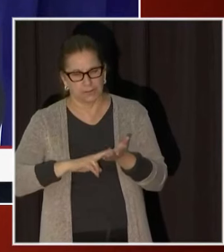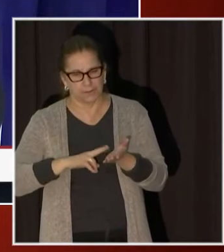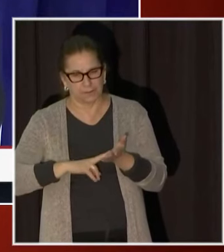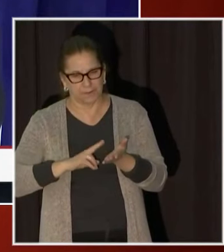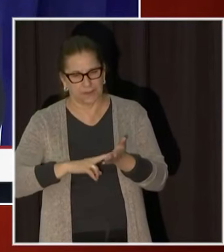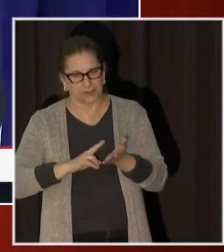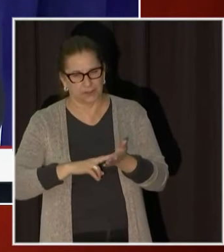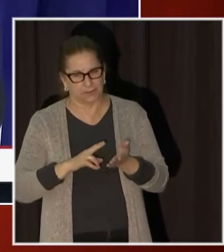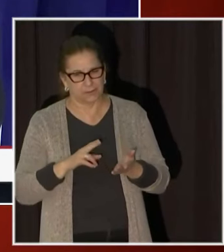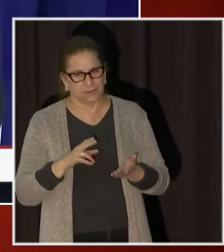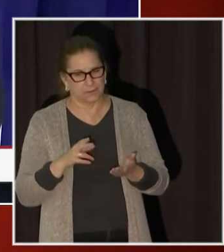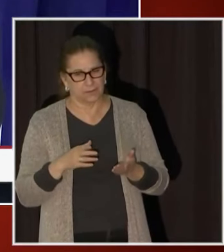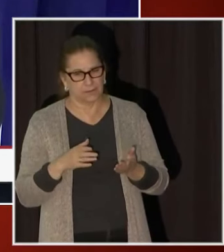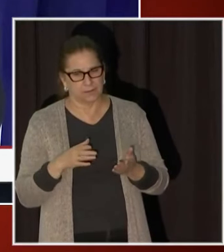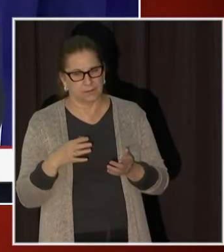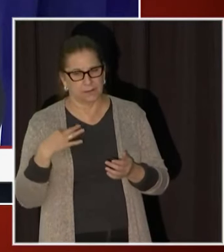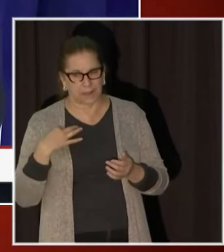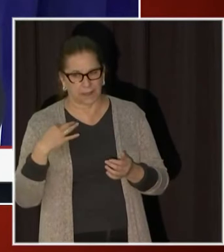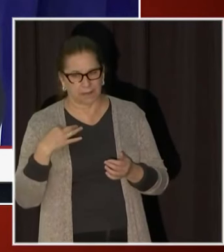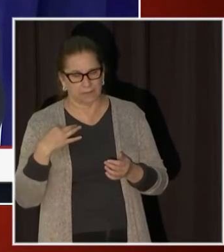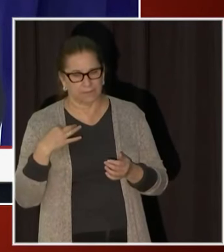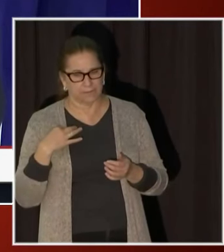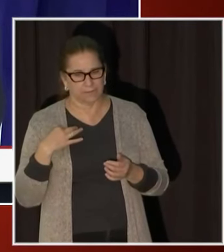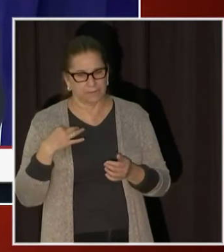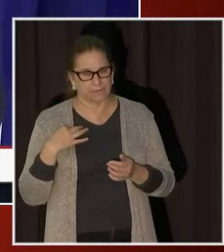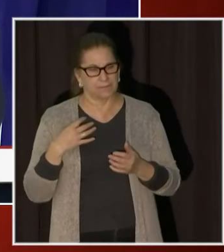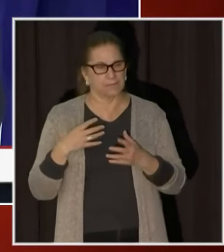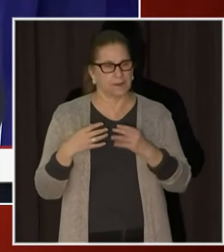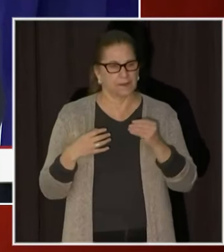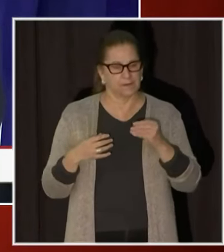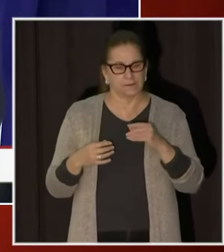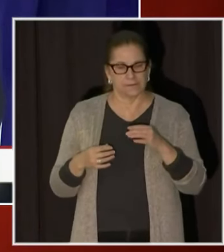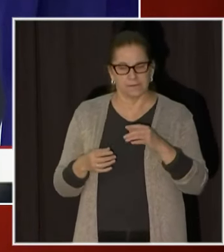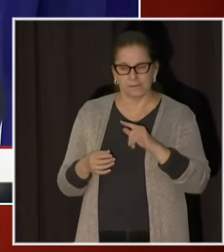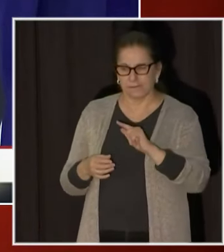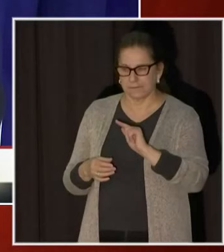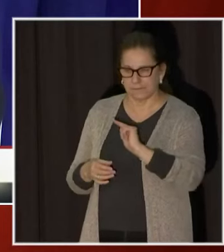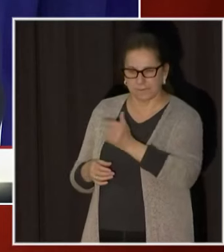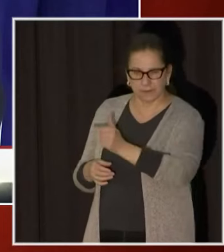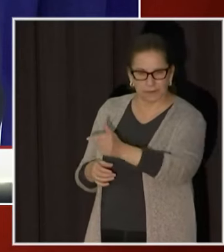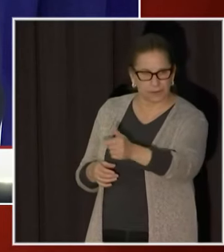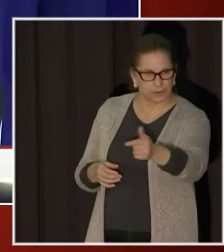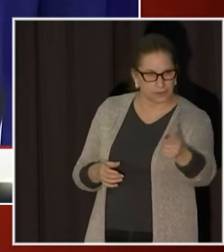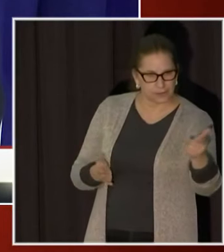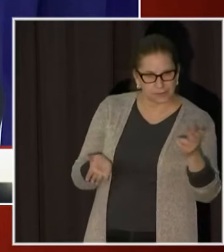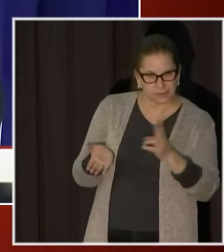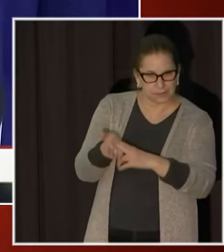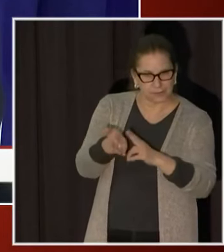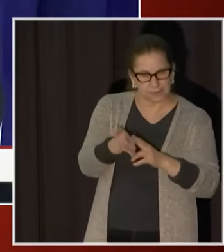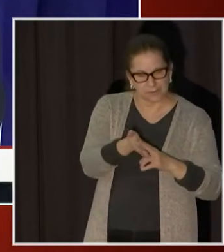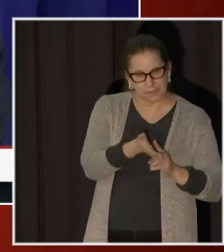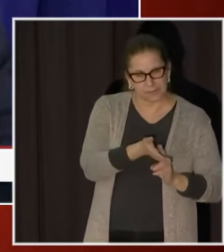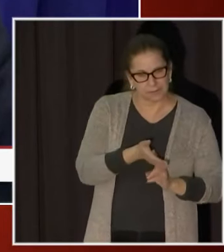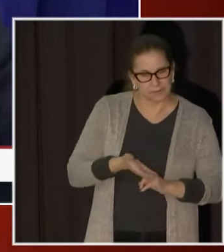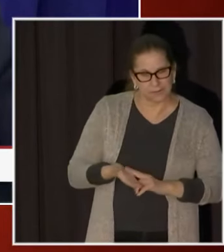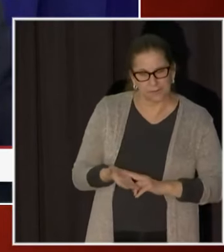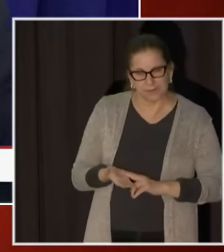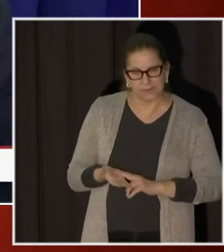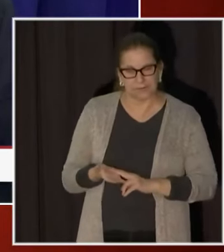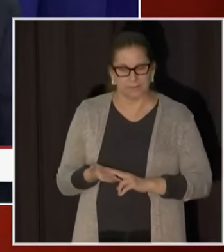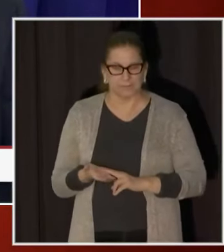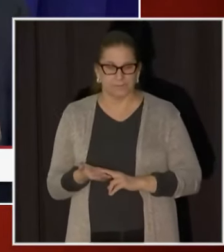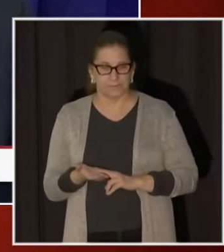the petition circulators for their candidates. There's an issue that would arise as regards the degradation of